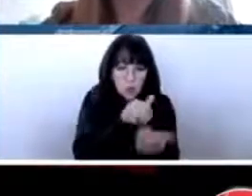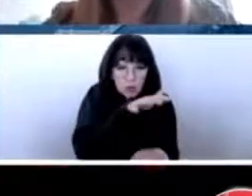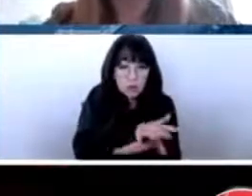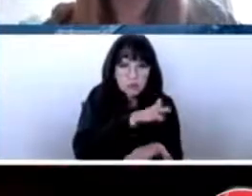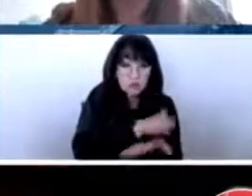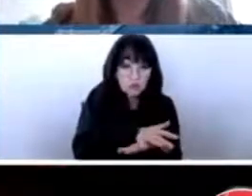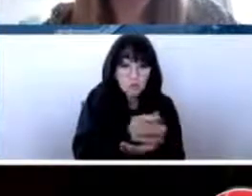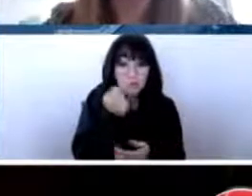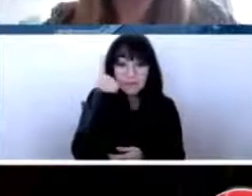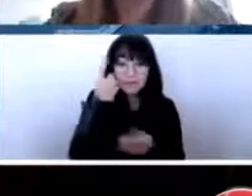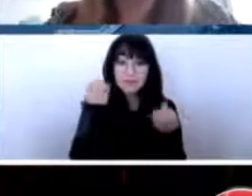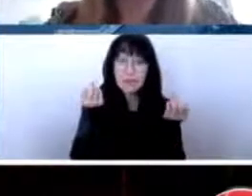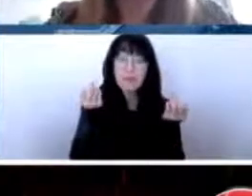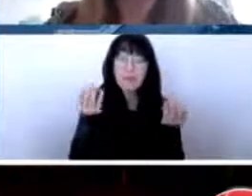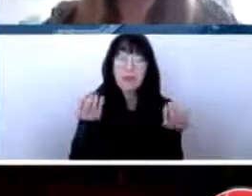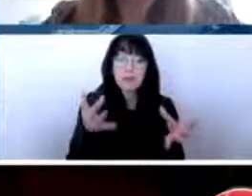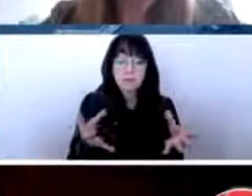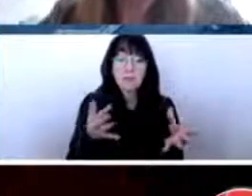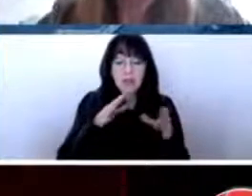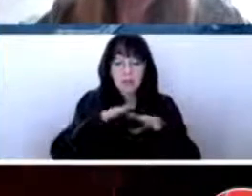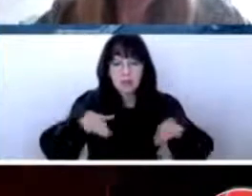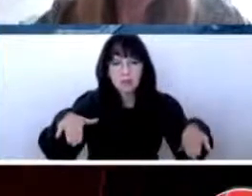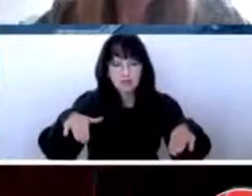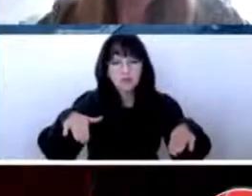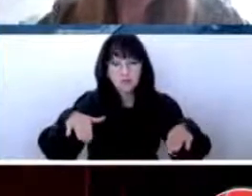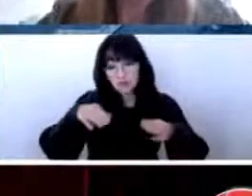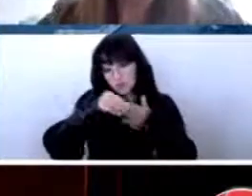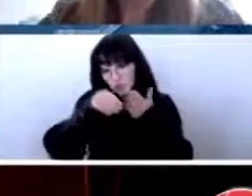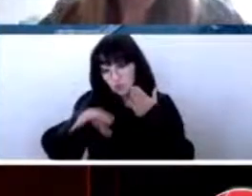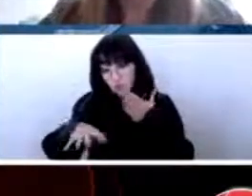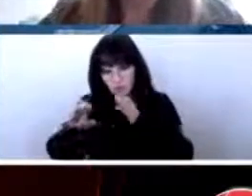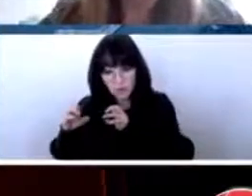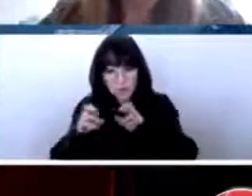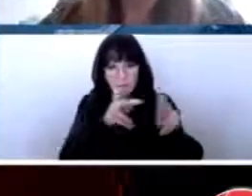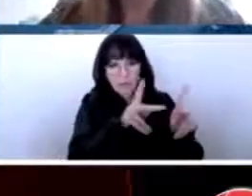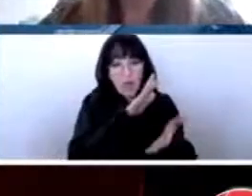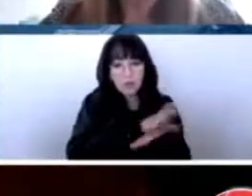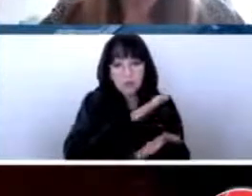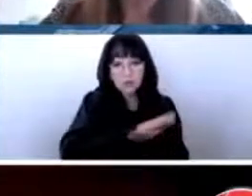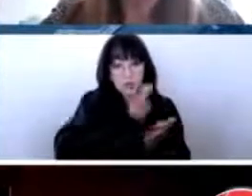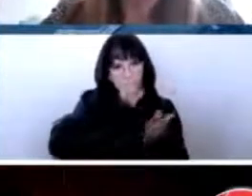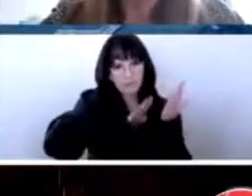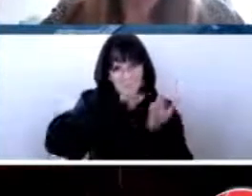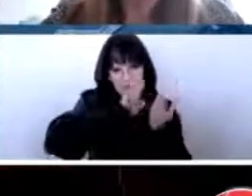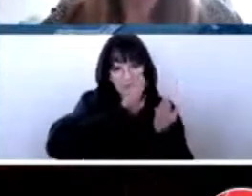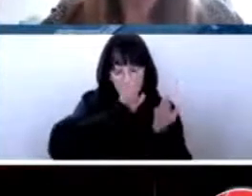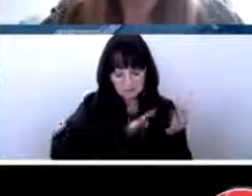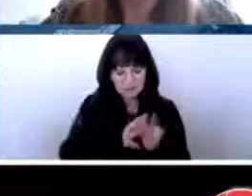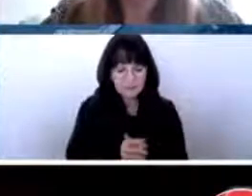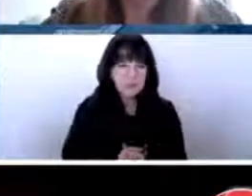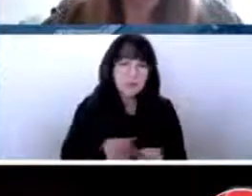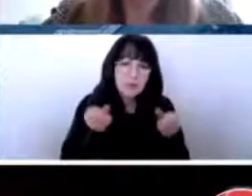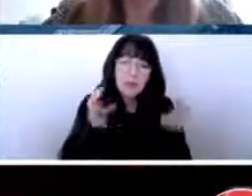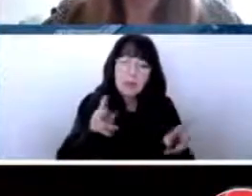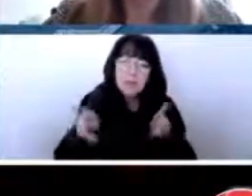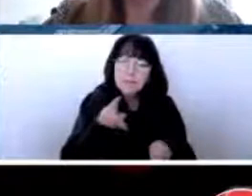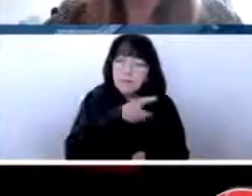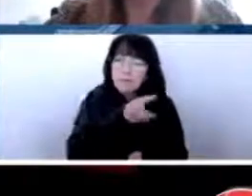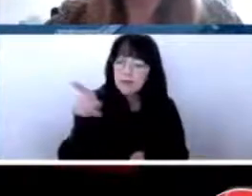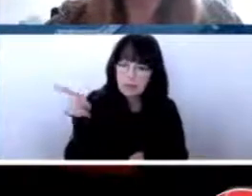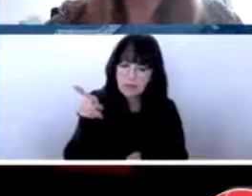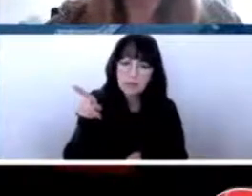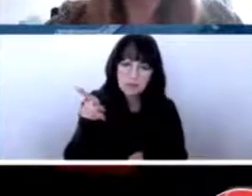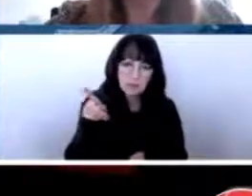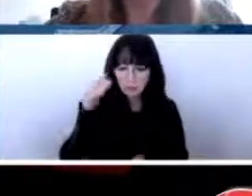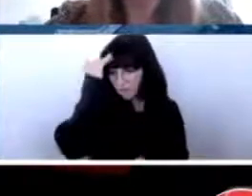are returning face-to-face to school. So many people are now familiar with these new CDC isolation